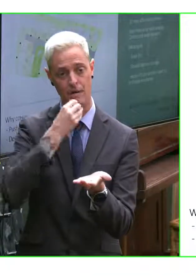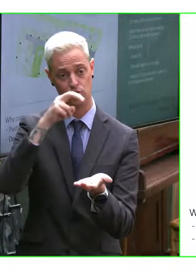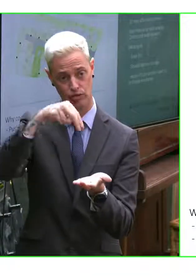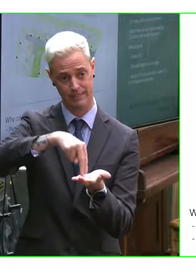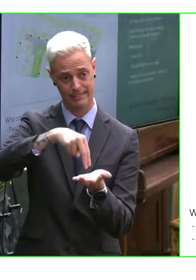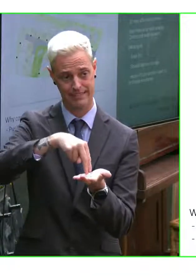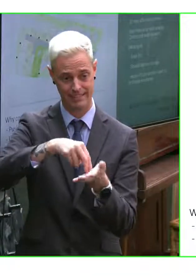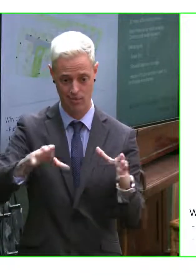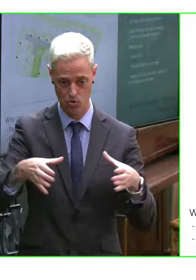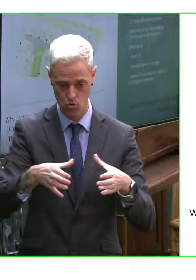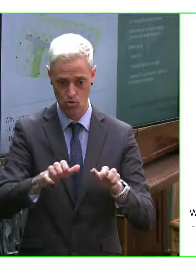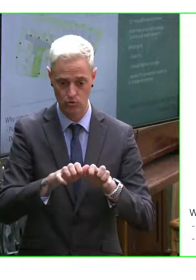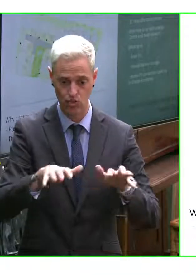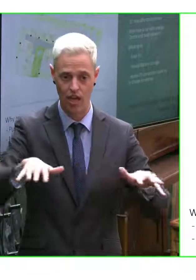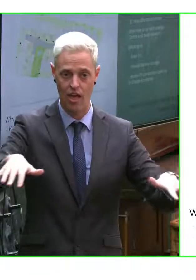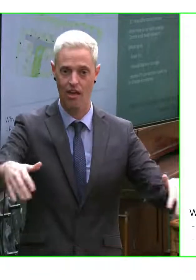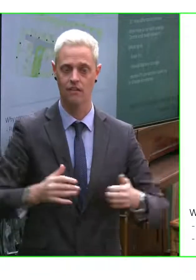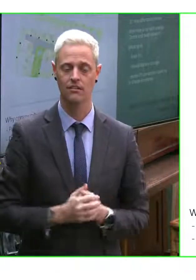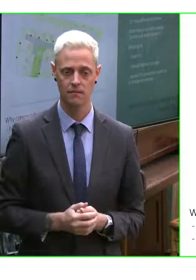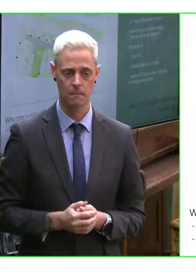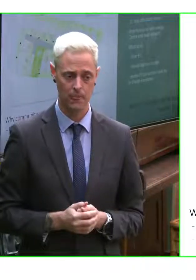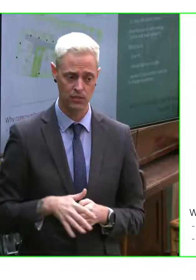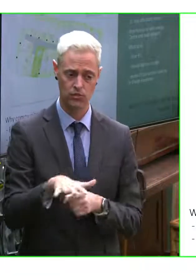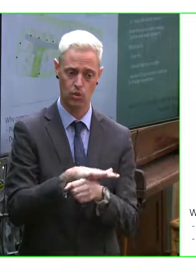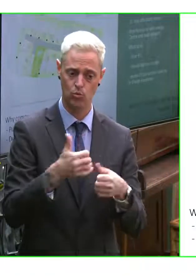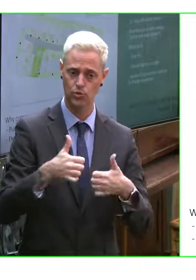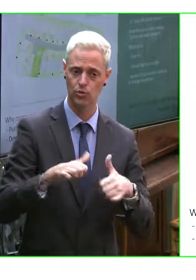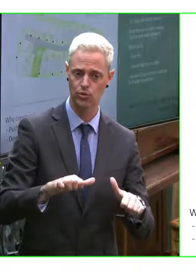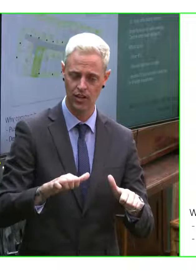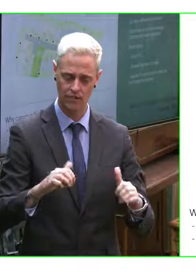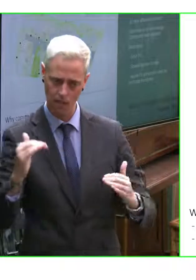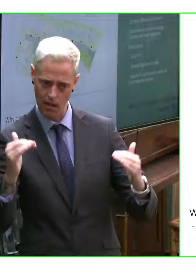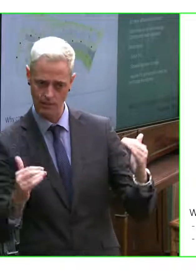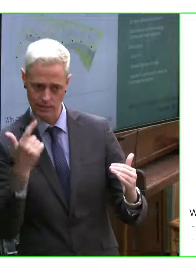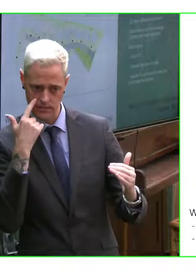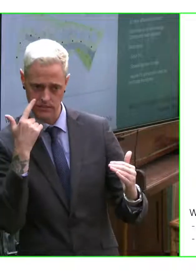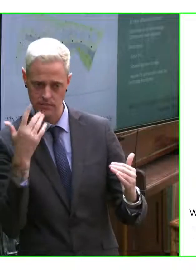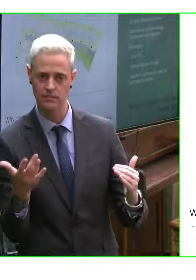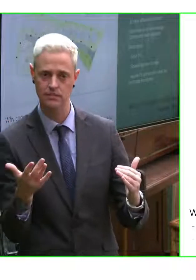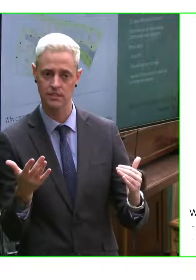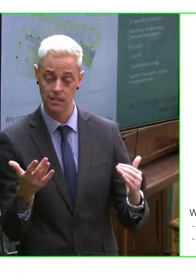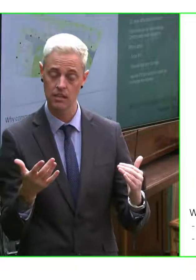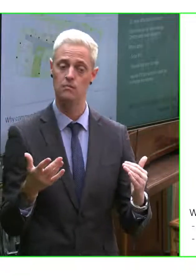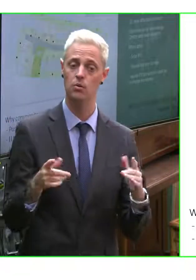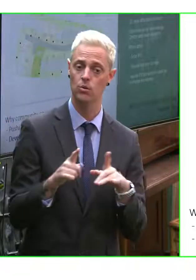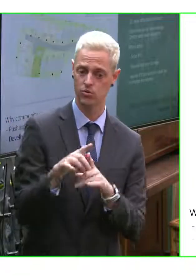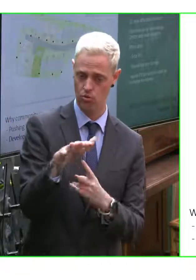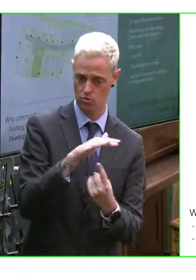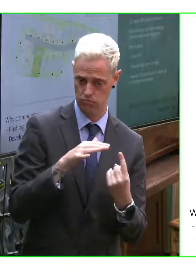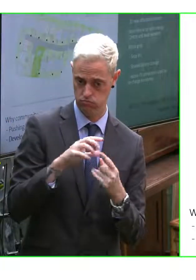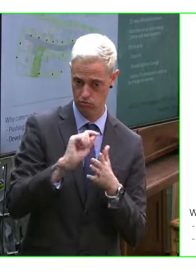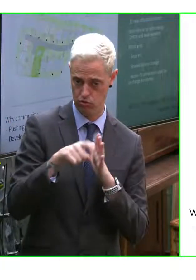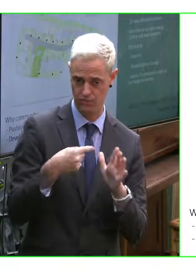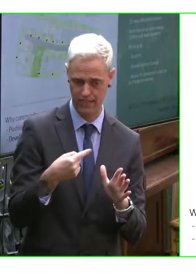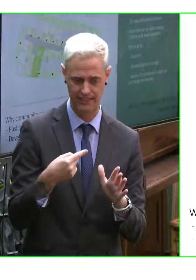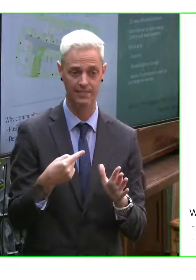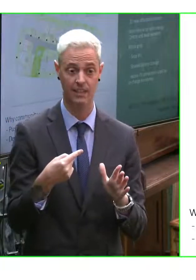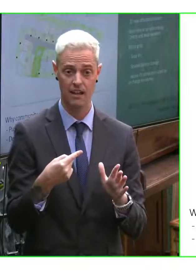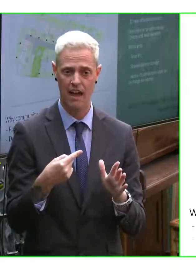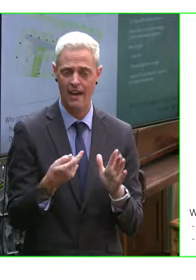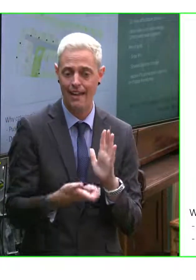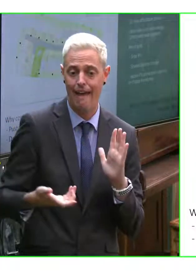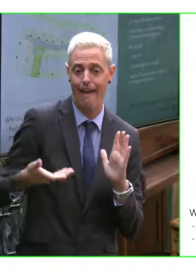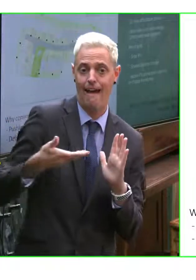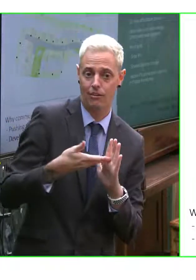about localised solutions and balancing. But one of the other innovations on this project is rather than exporting any surplus